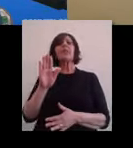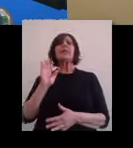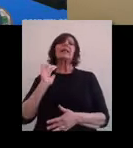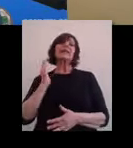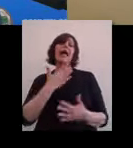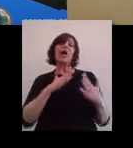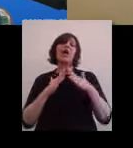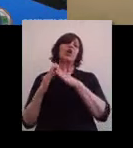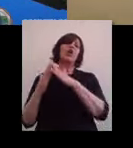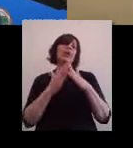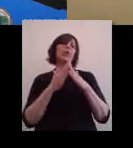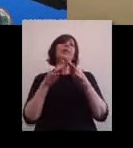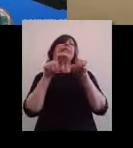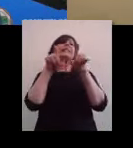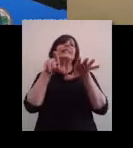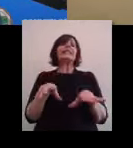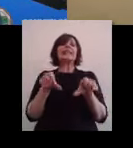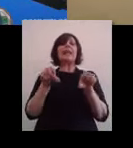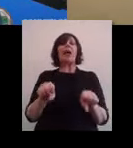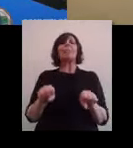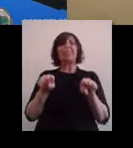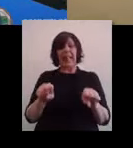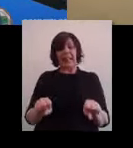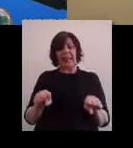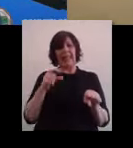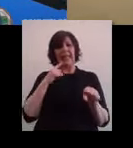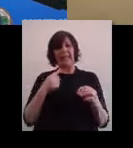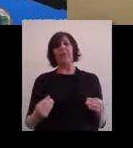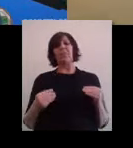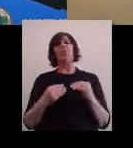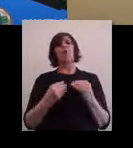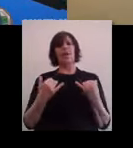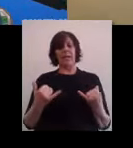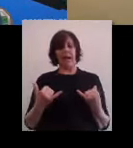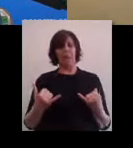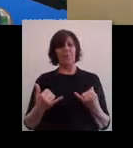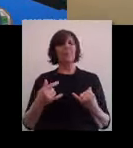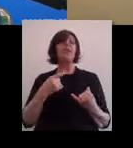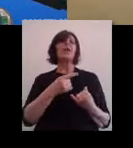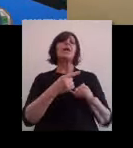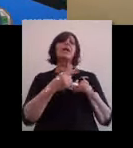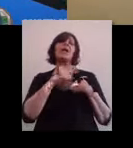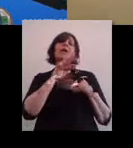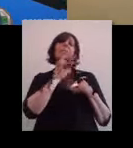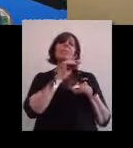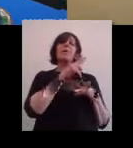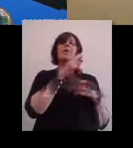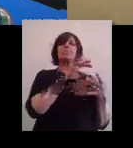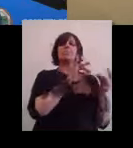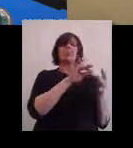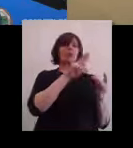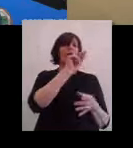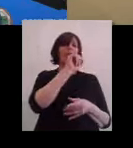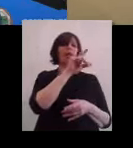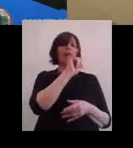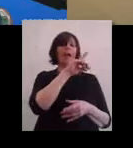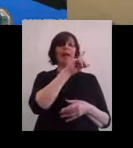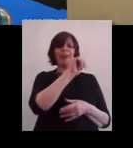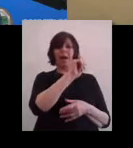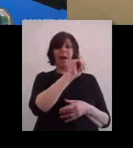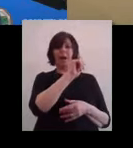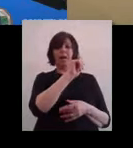has expanded. So as County Executive mentioned, Kaleida has significantly expanded their